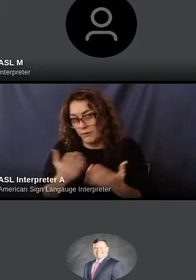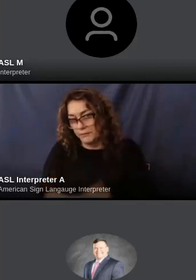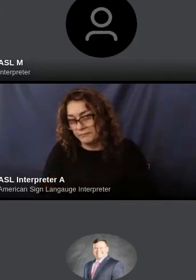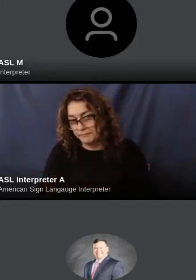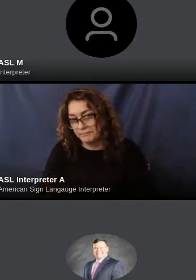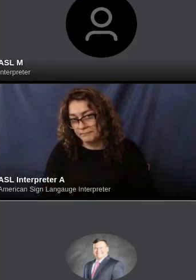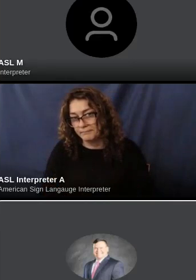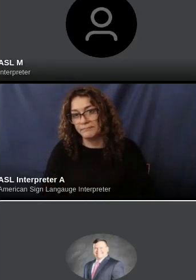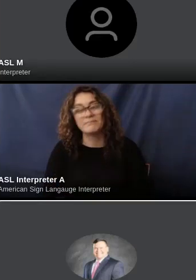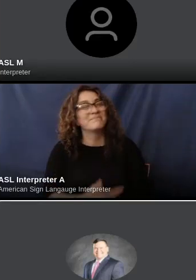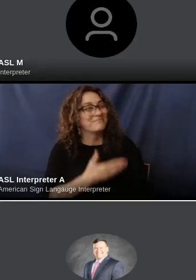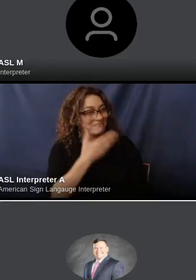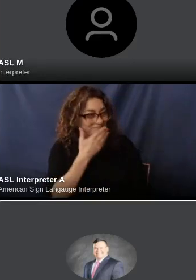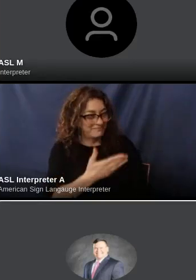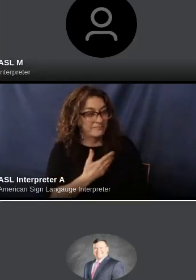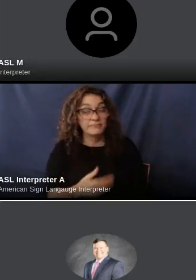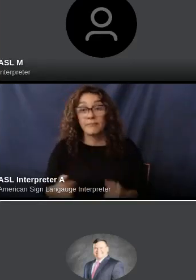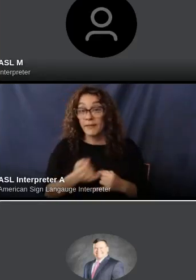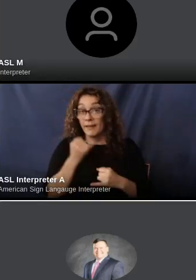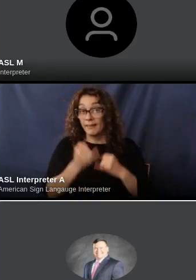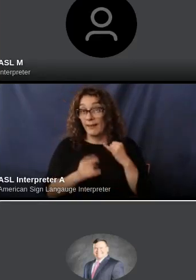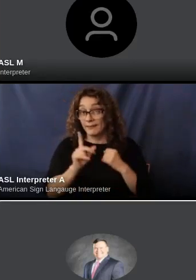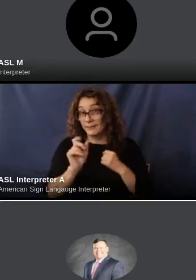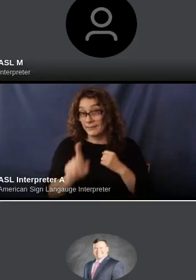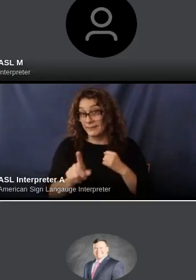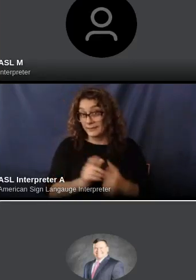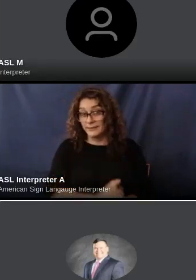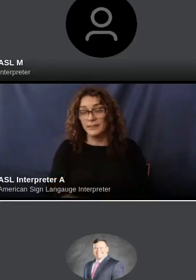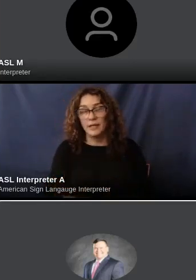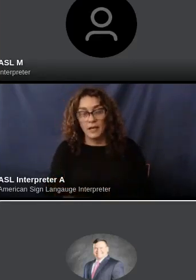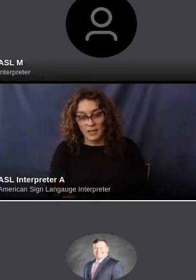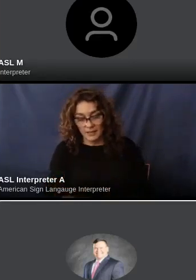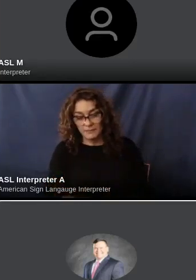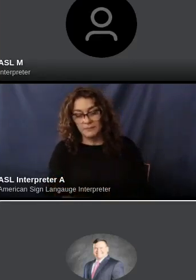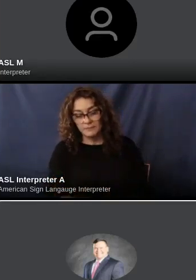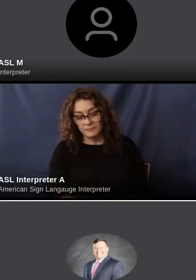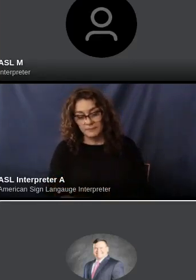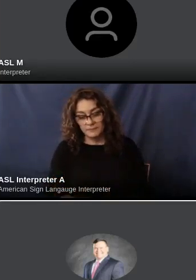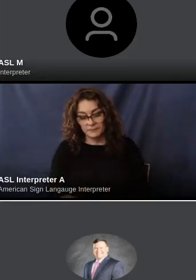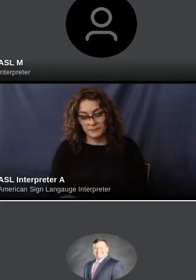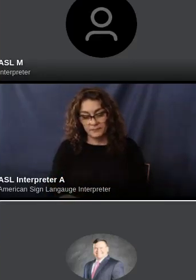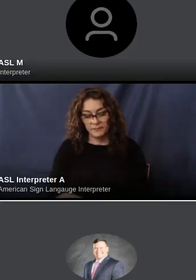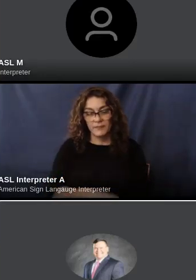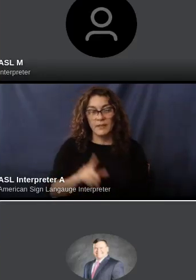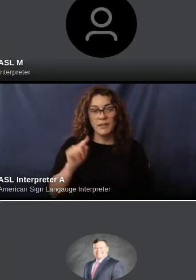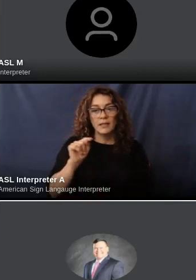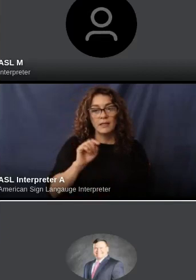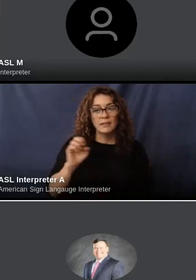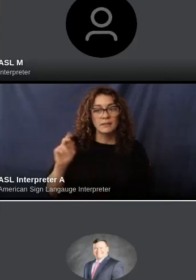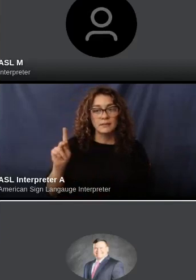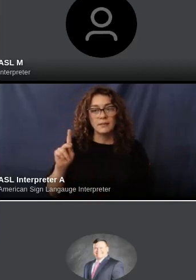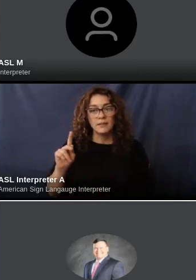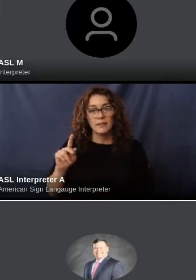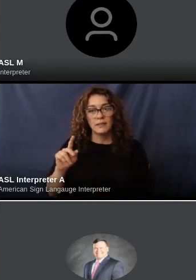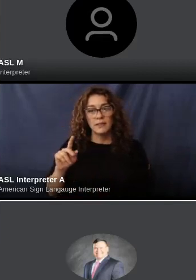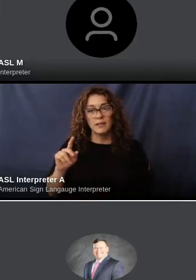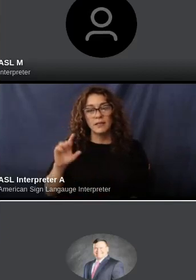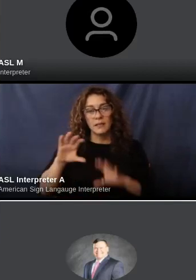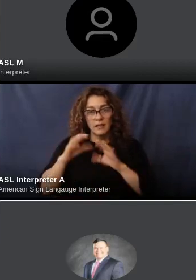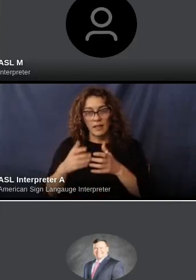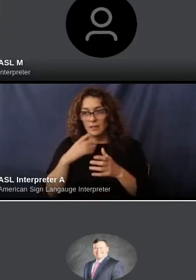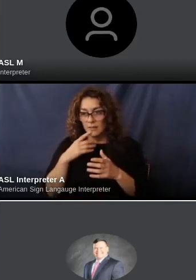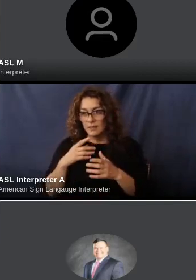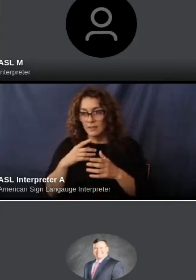Okay. Thank you, Sarah. And then the final question, can you please elaborate on the use of T-class funds for summer programs geared for